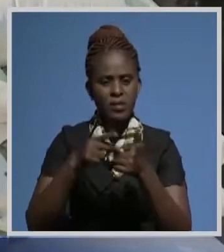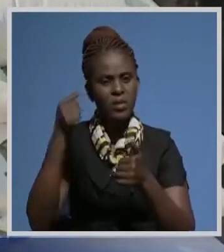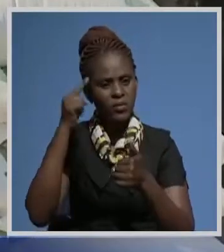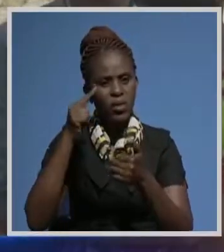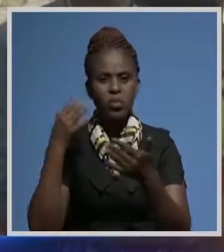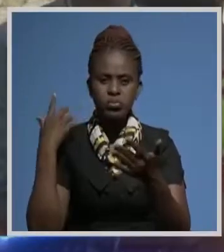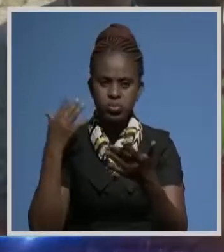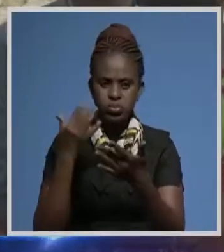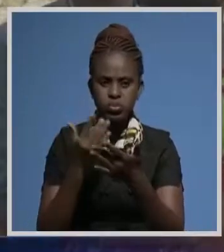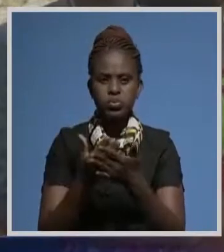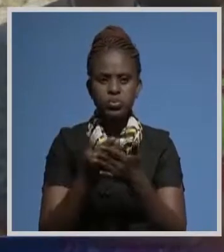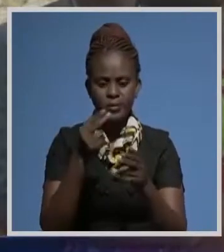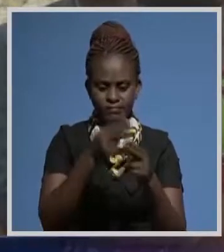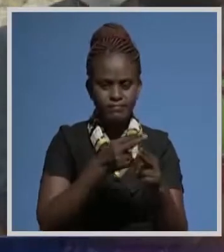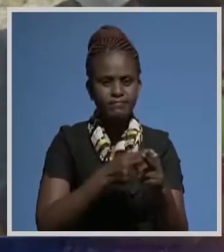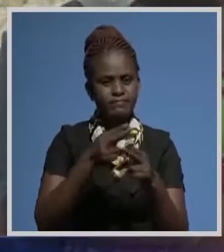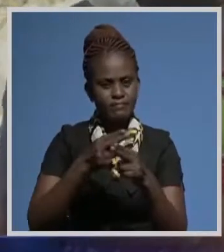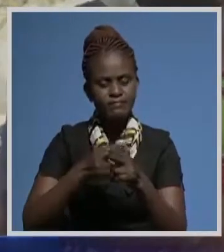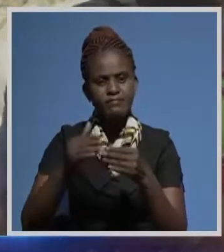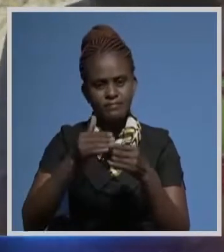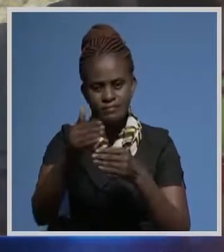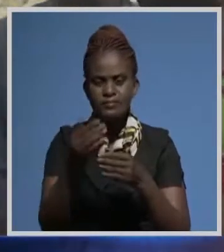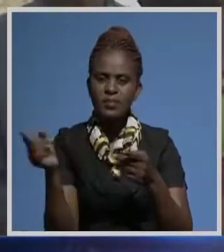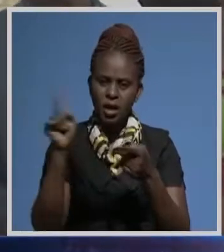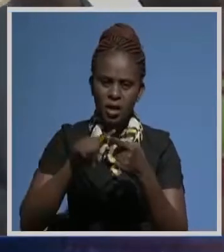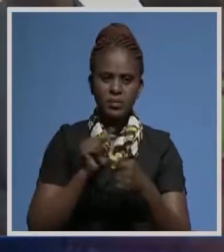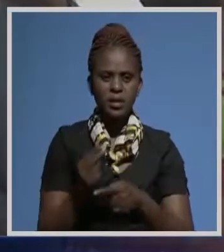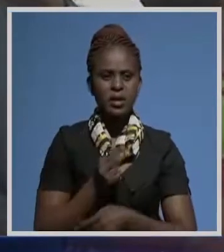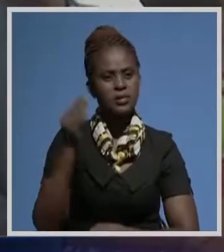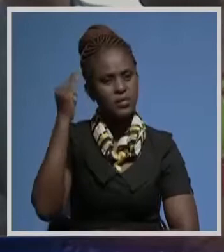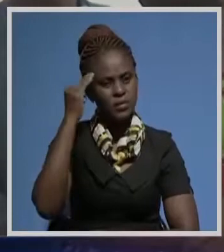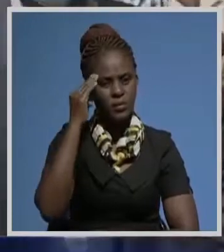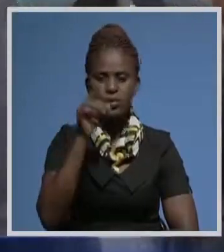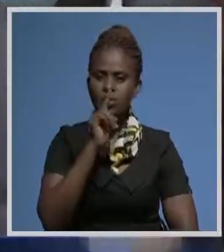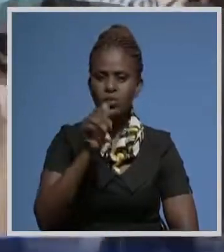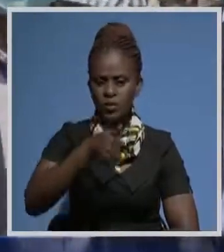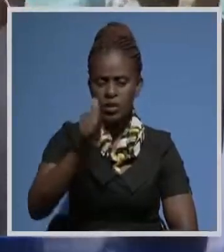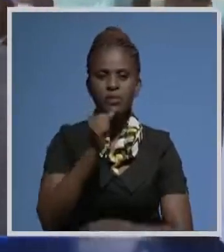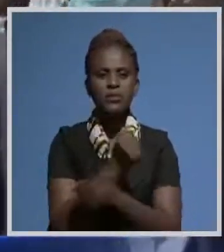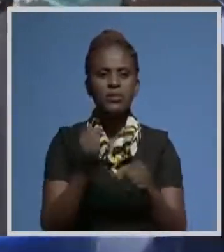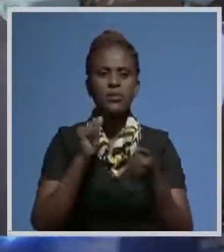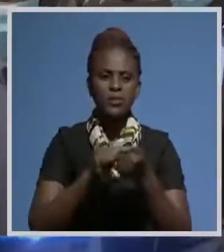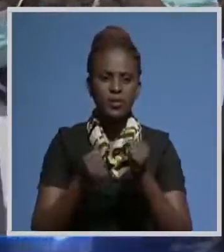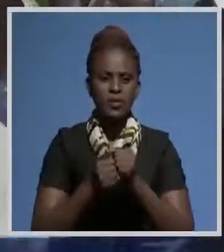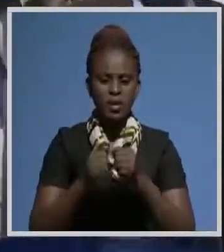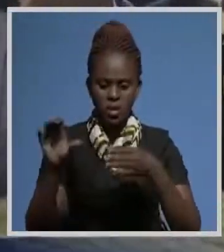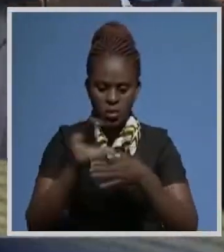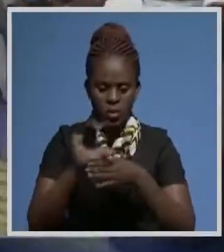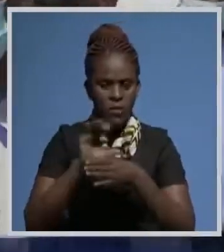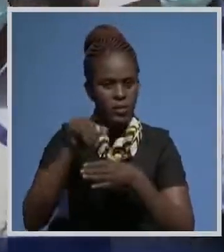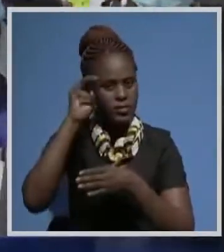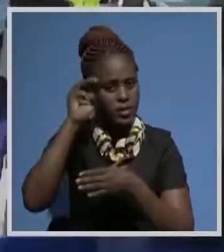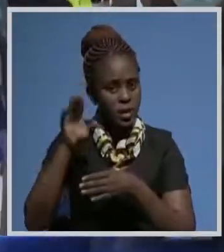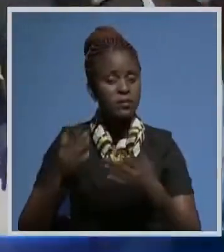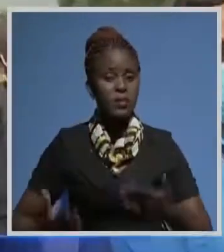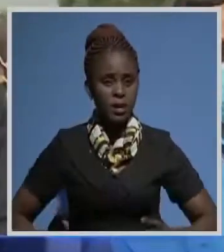of months until you are settled in your new homes. Copper Belt Minister Jaffen Mwakalombe is